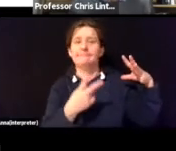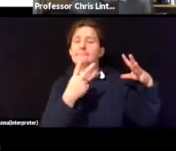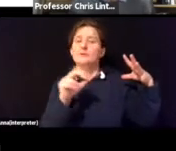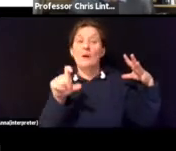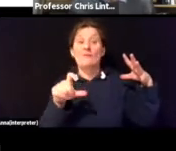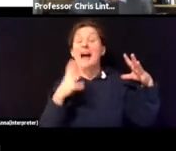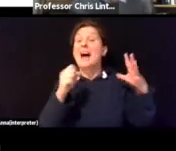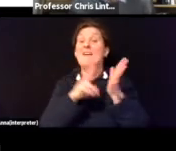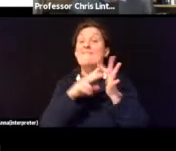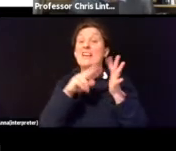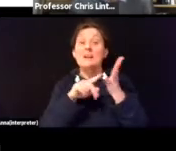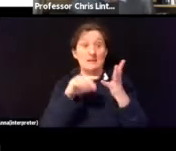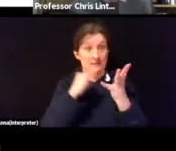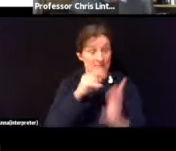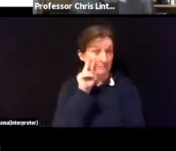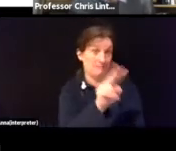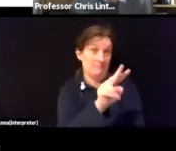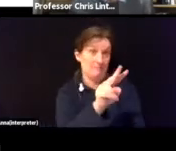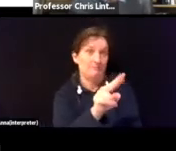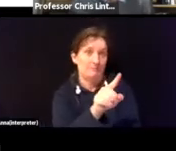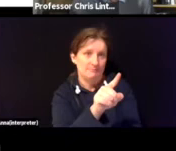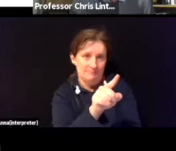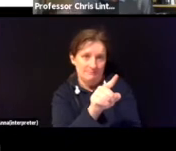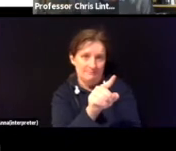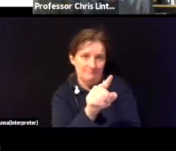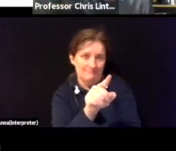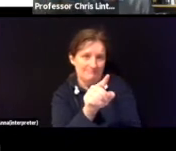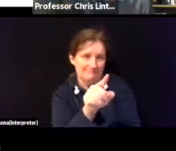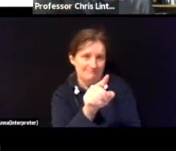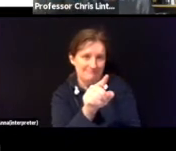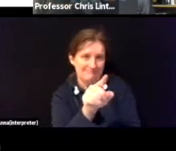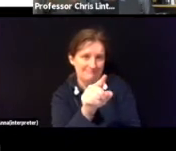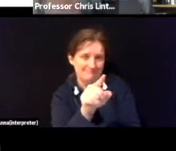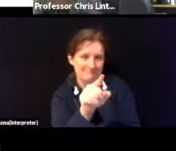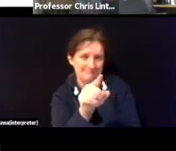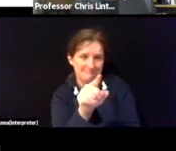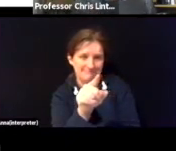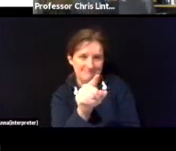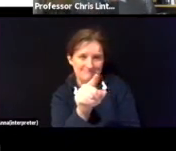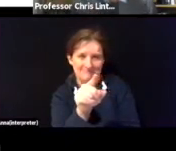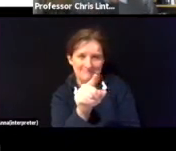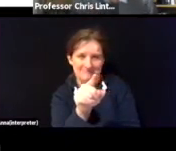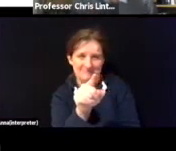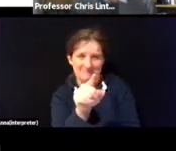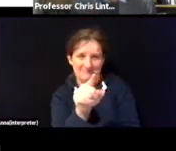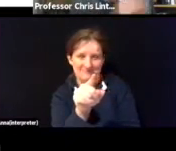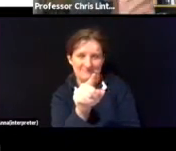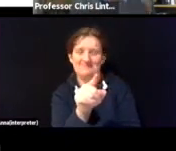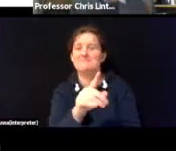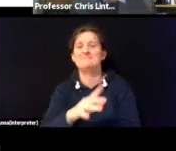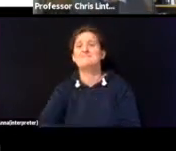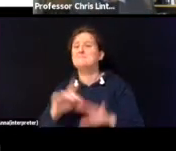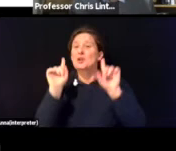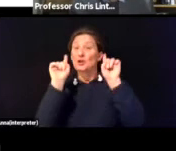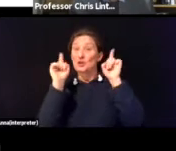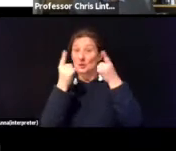pass in front of the sun as seen from Earth. So this is a video that was taken in the university parks just